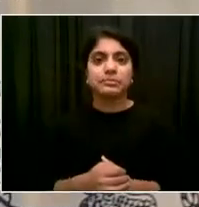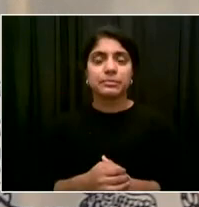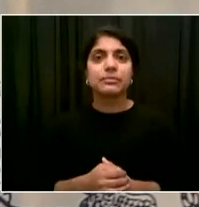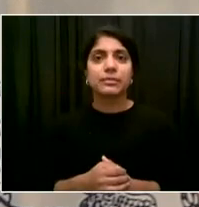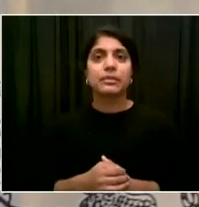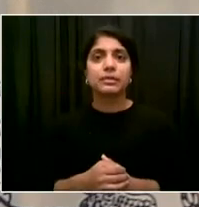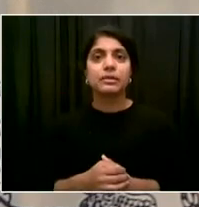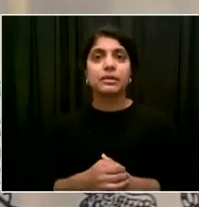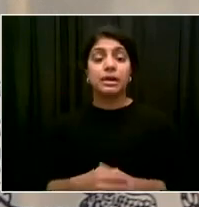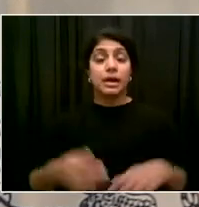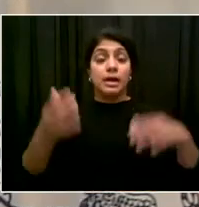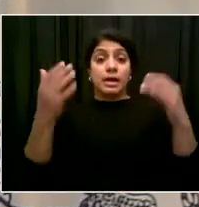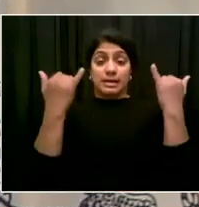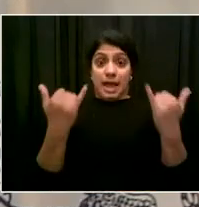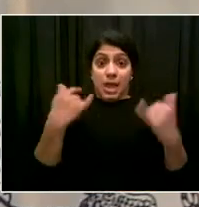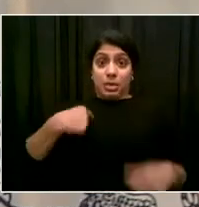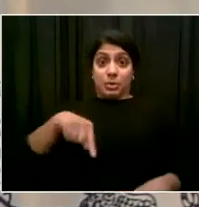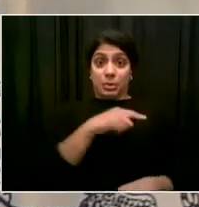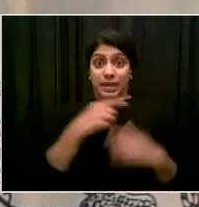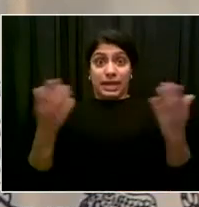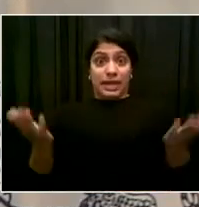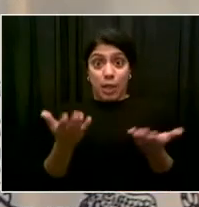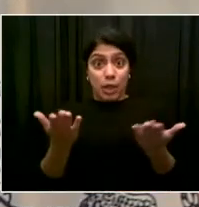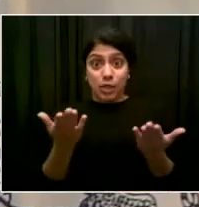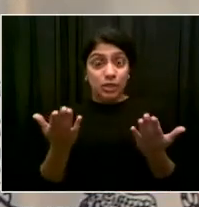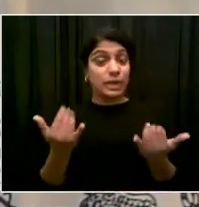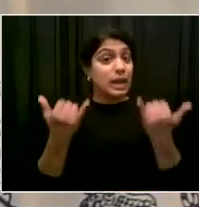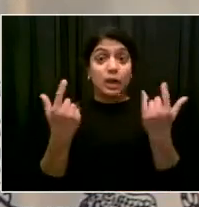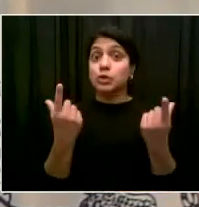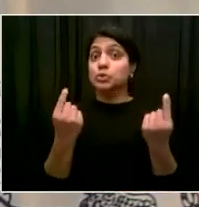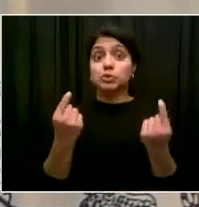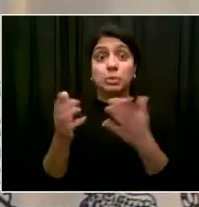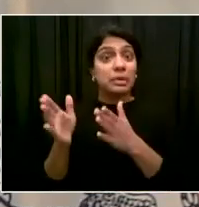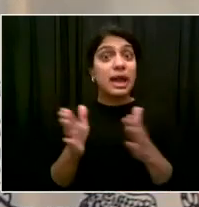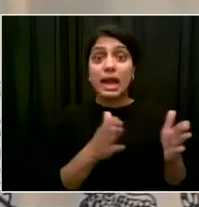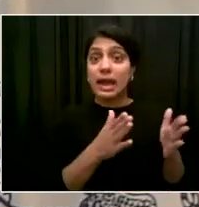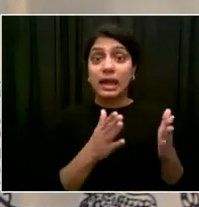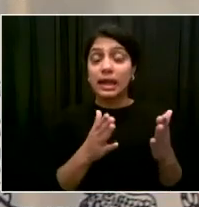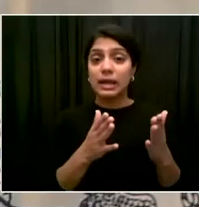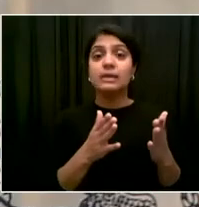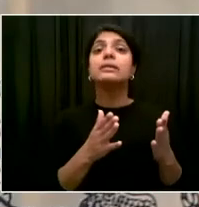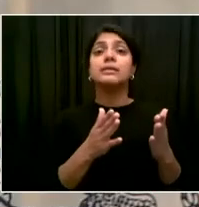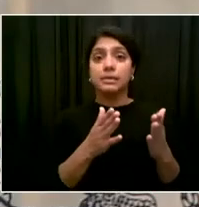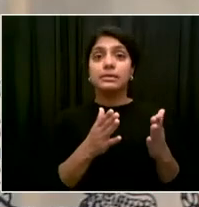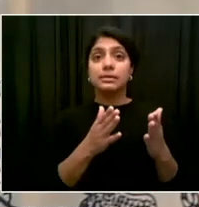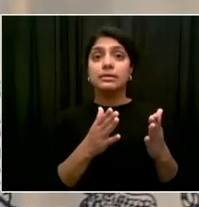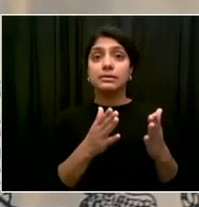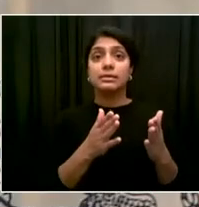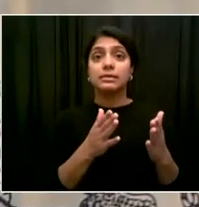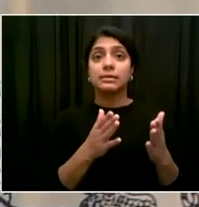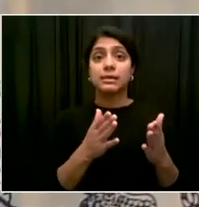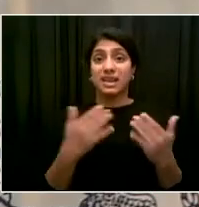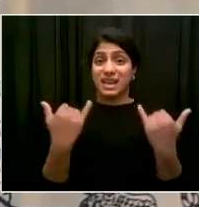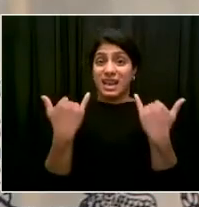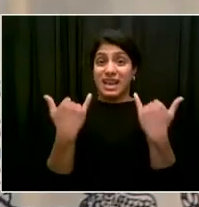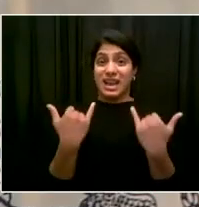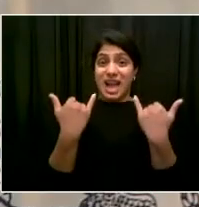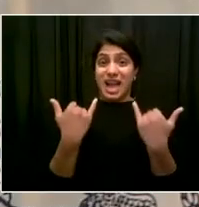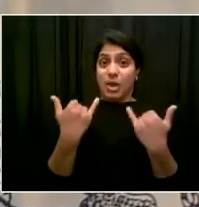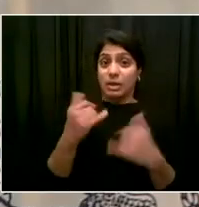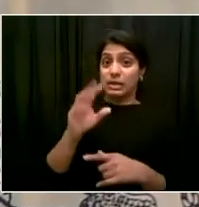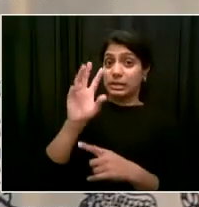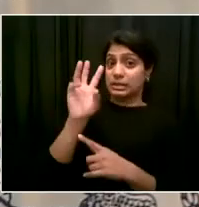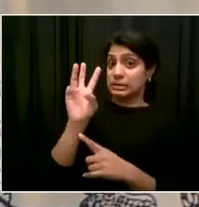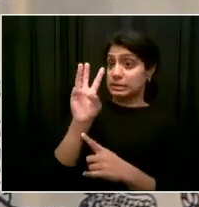at the start of this week, we now have over 6 million adult New Yorkers who have had already one dose at least.